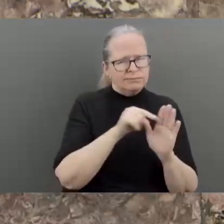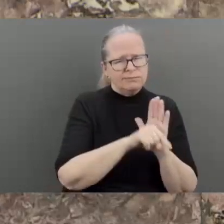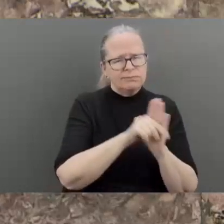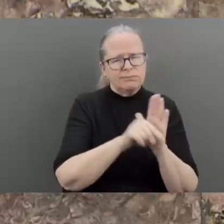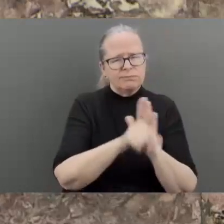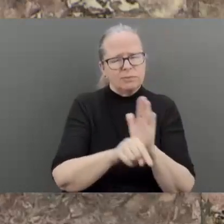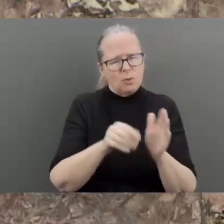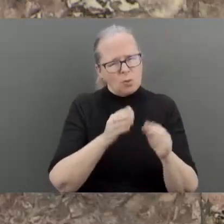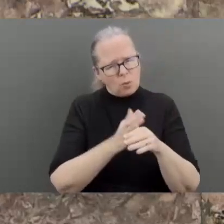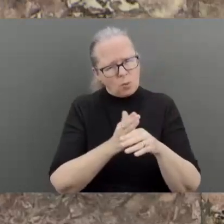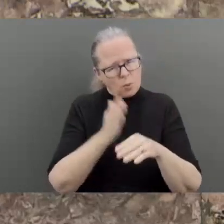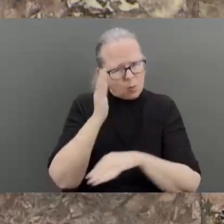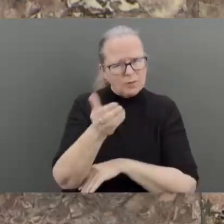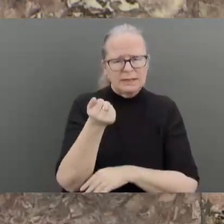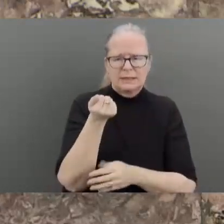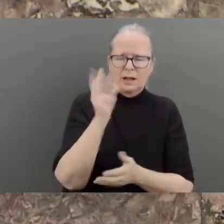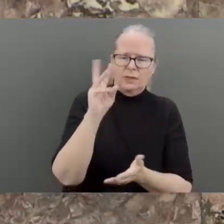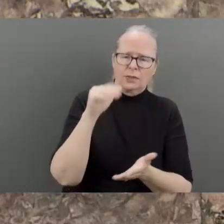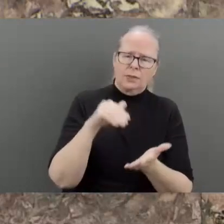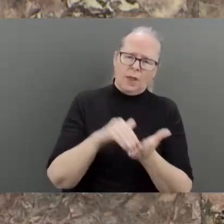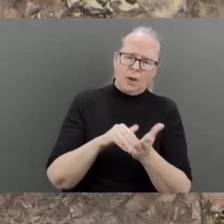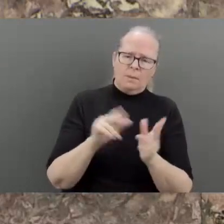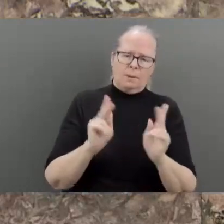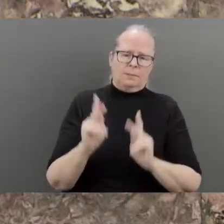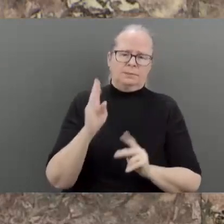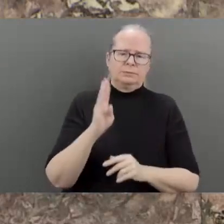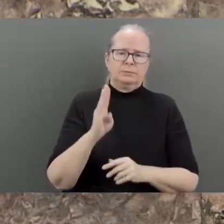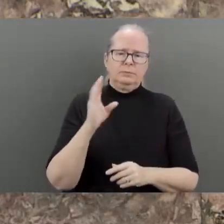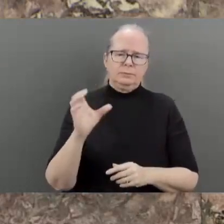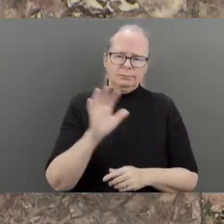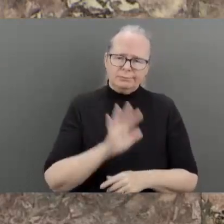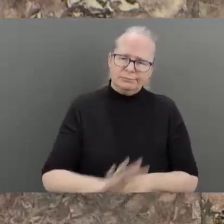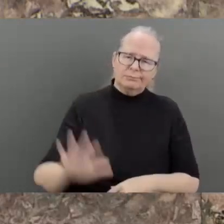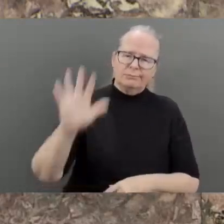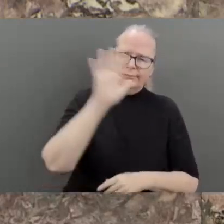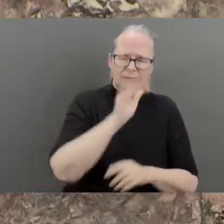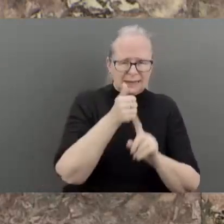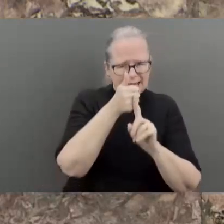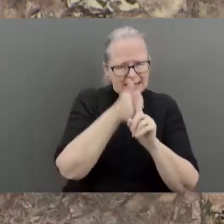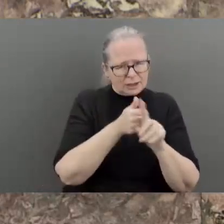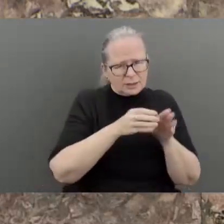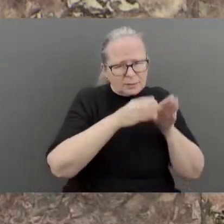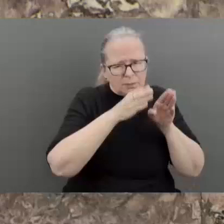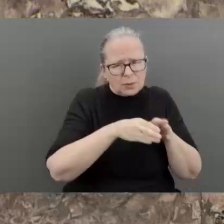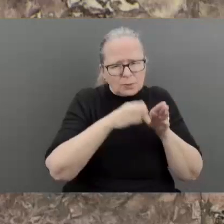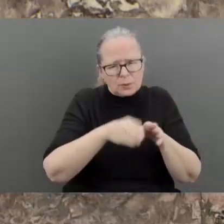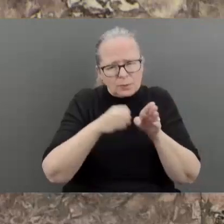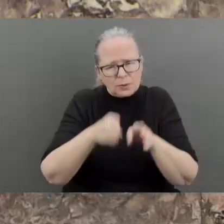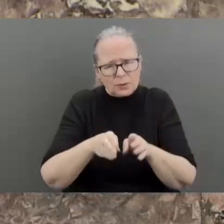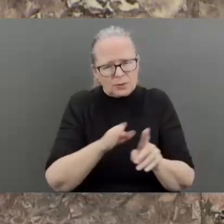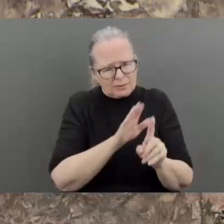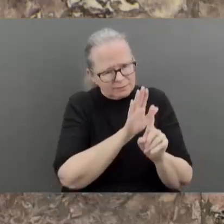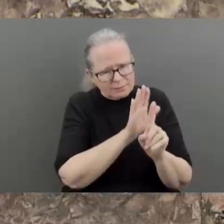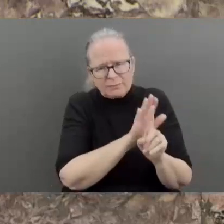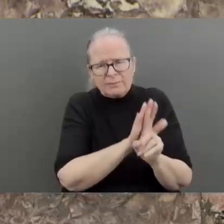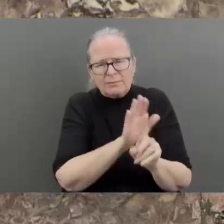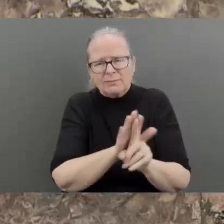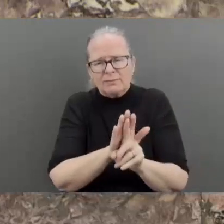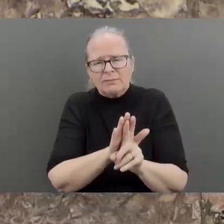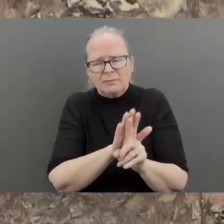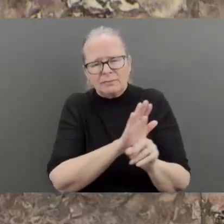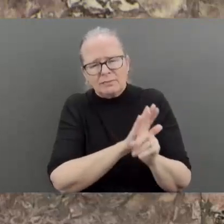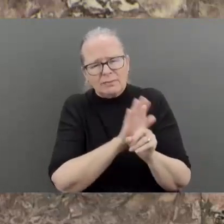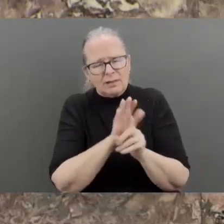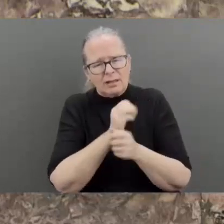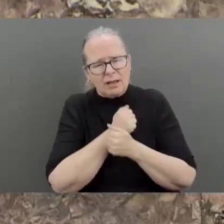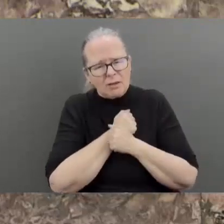and every one of these people was loved. They were daughters and sons, some were mothers and fathers. Each and every one of